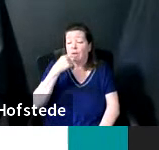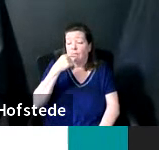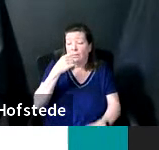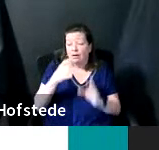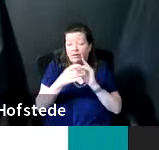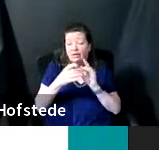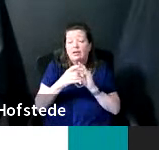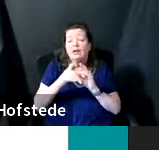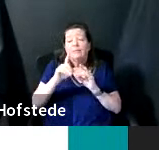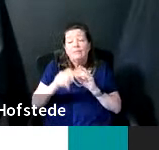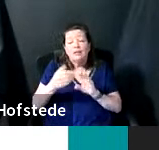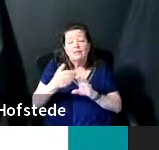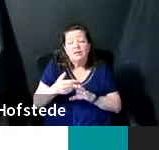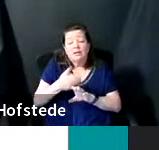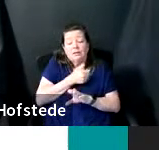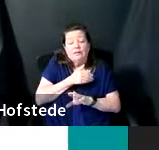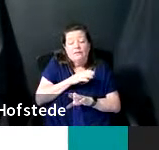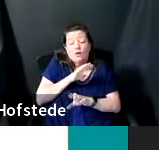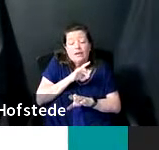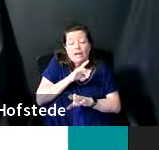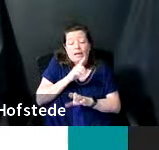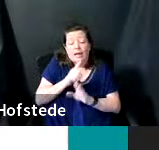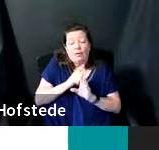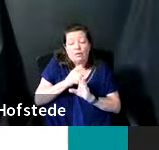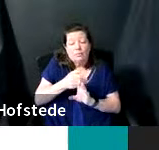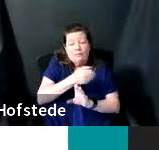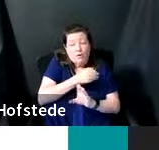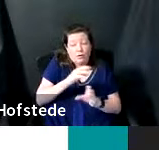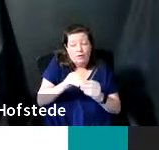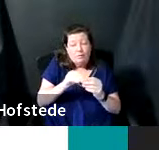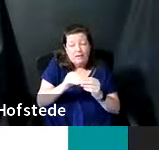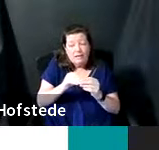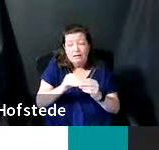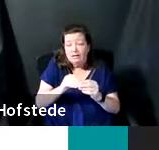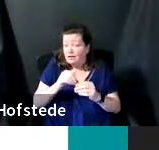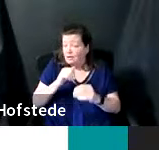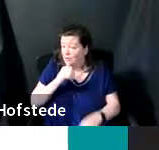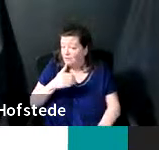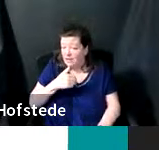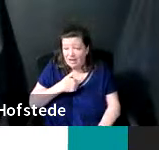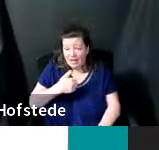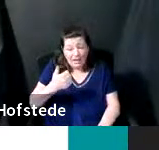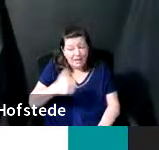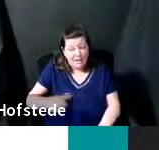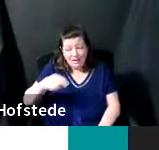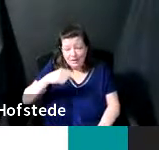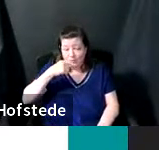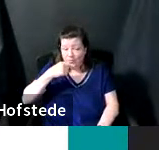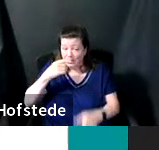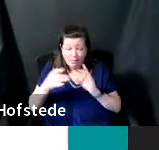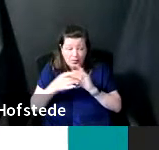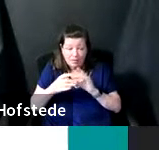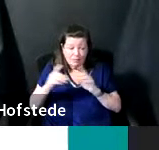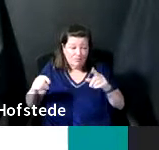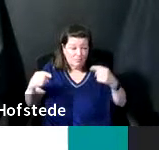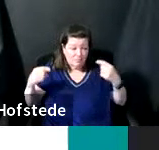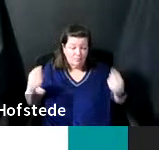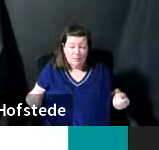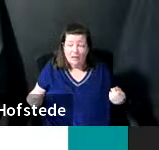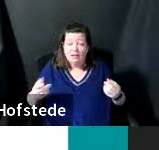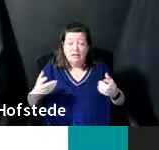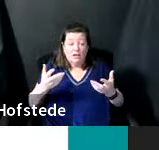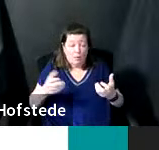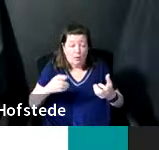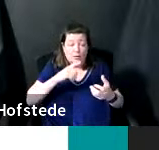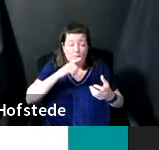48 hours in advance of each upcoming meeting. We haven't had any public comments, so just want to make sure that folks on